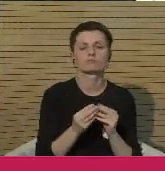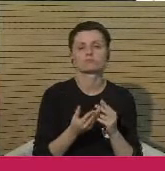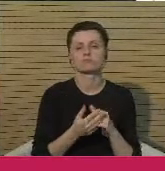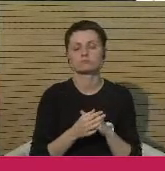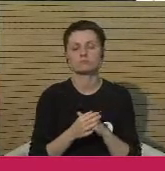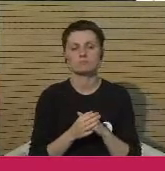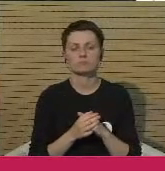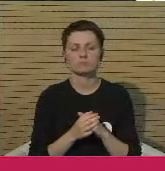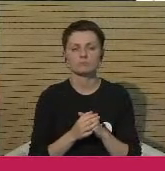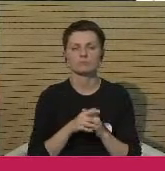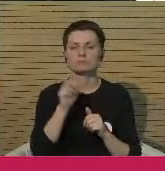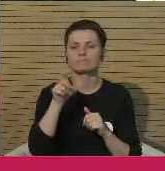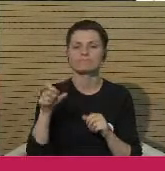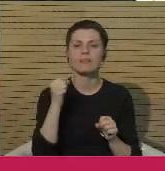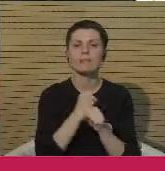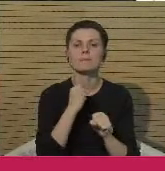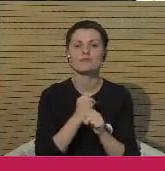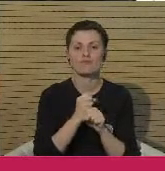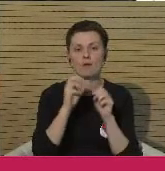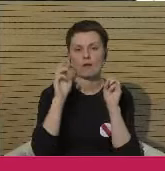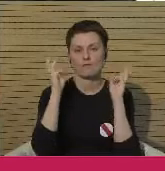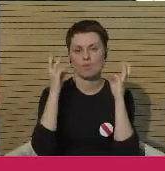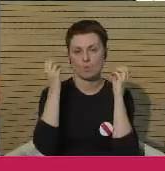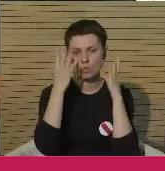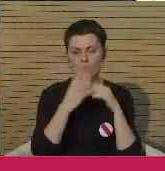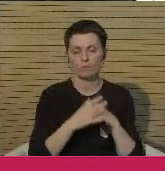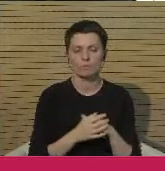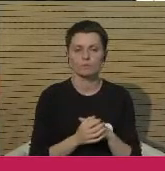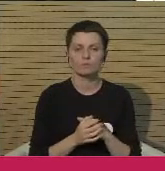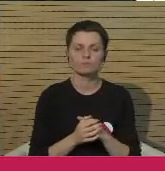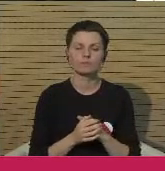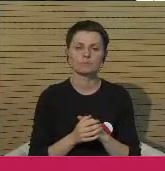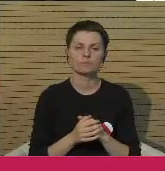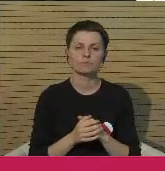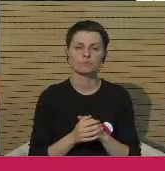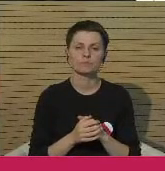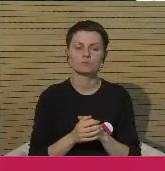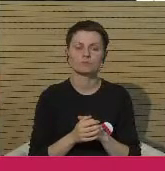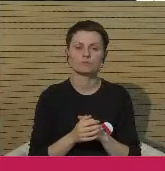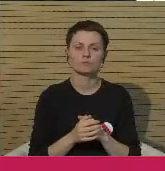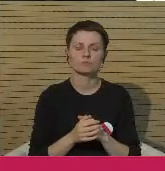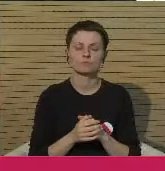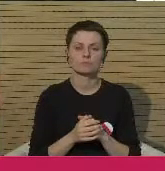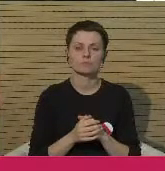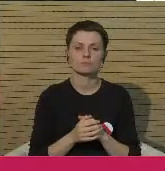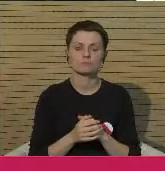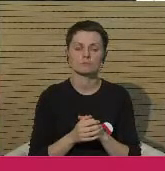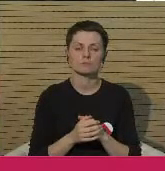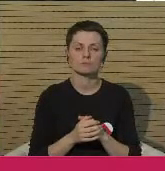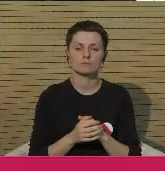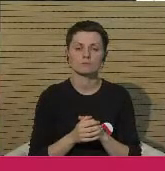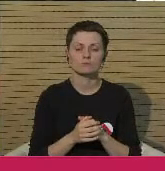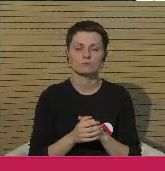initiatives, and you can find a lot of contacts of all our staff members.